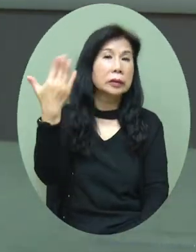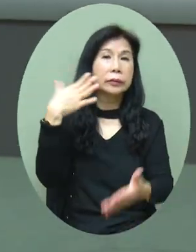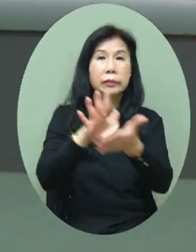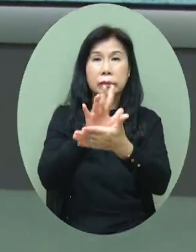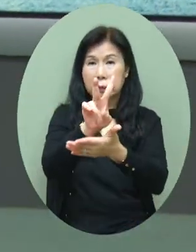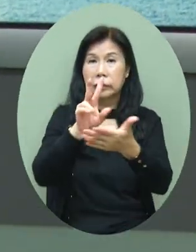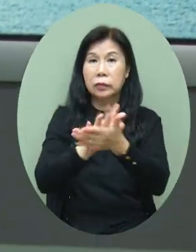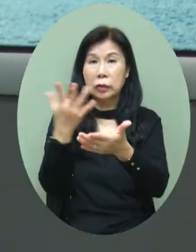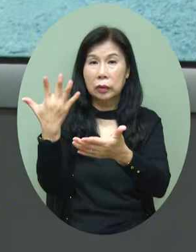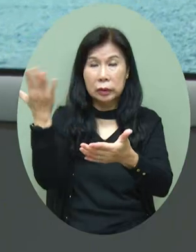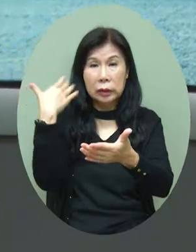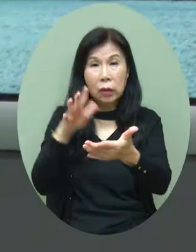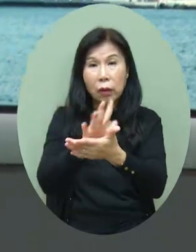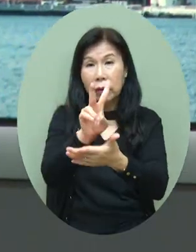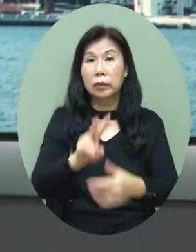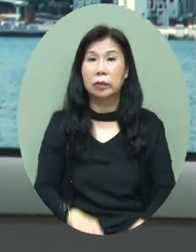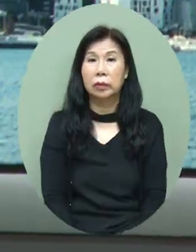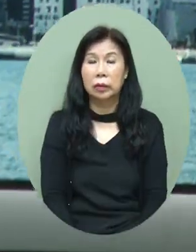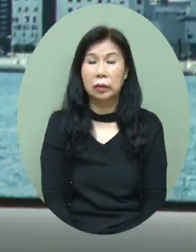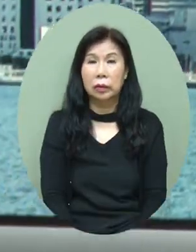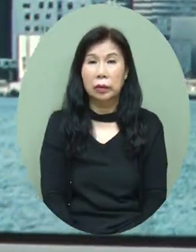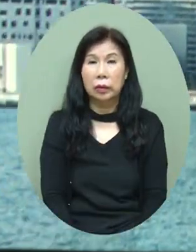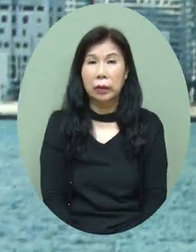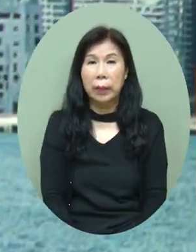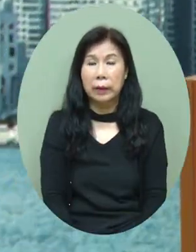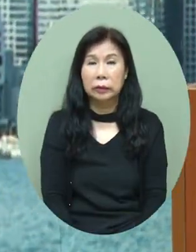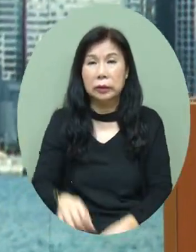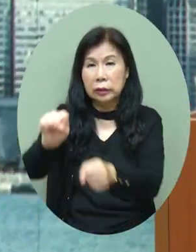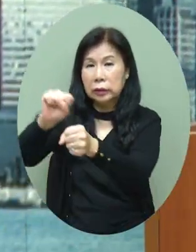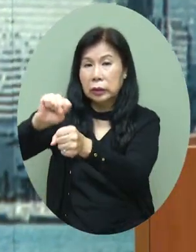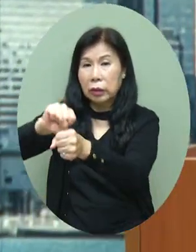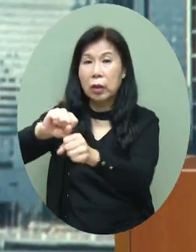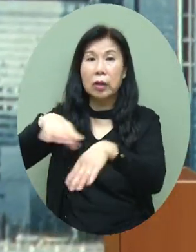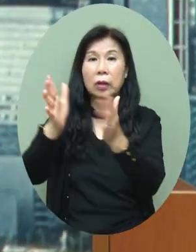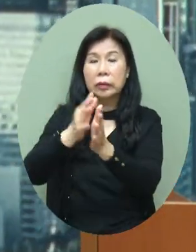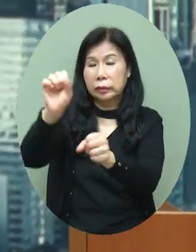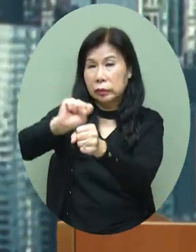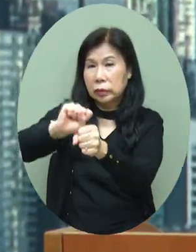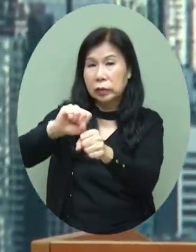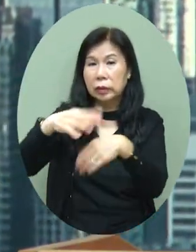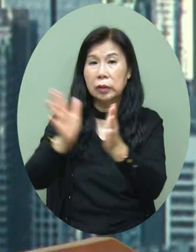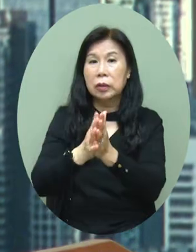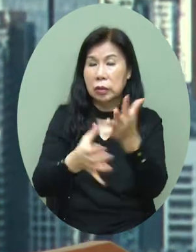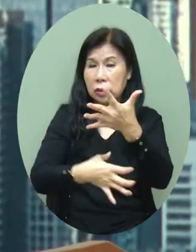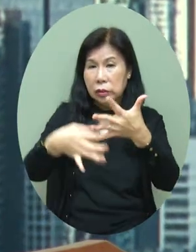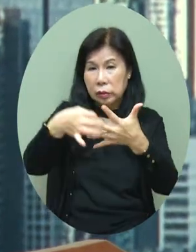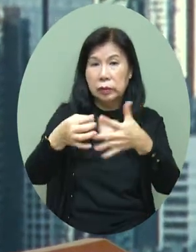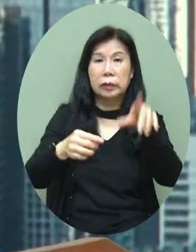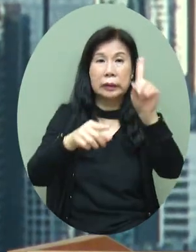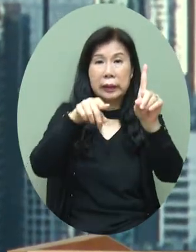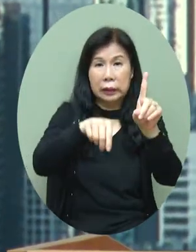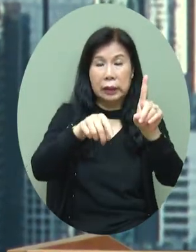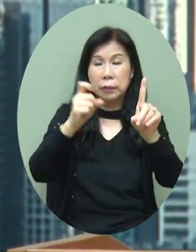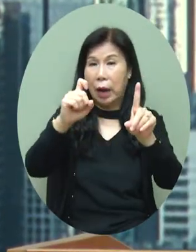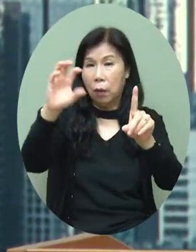already 1.9% combined. So it was in 1.6 in 2021 and 0.3 in